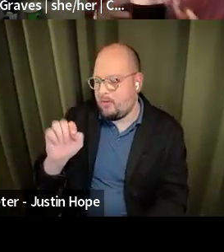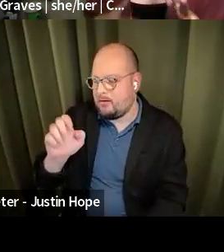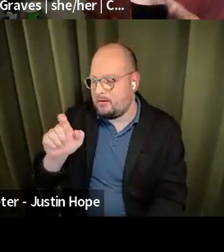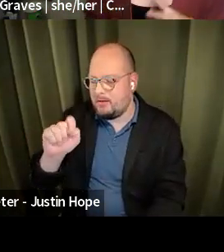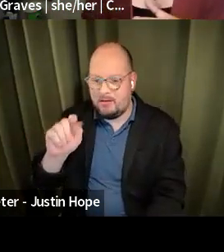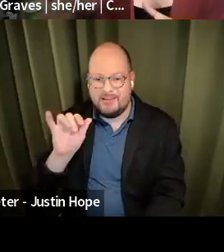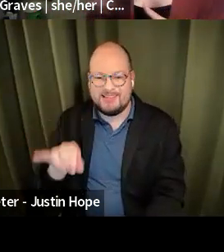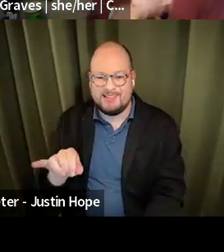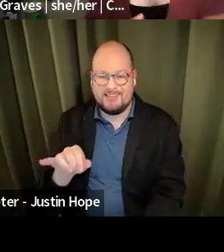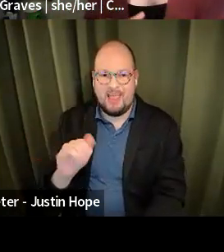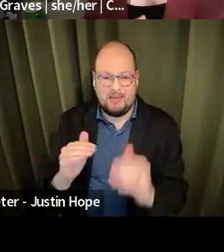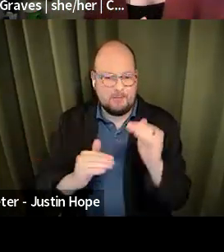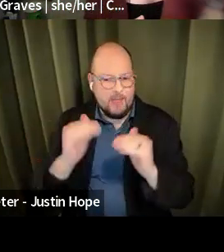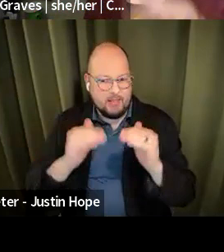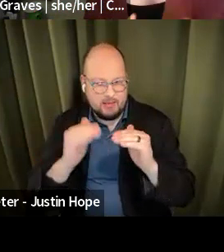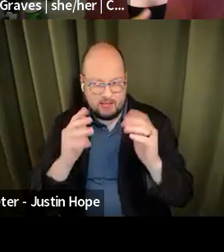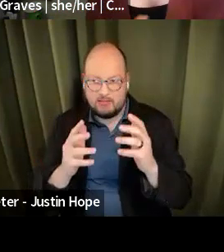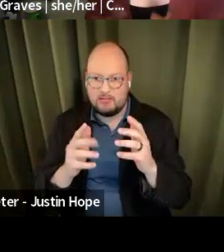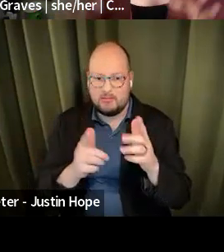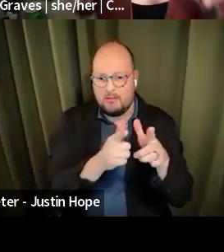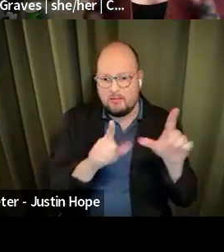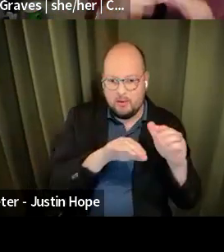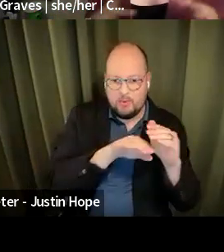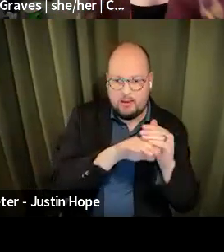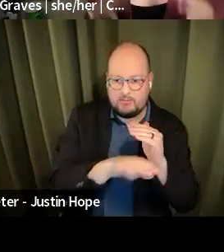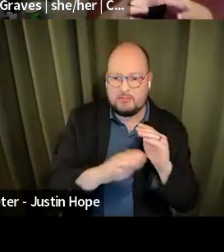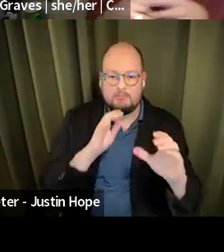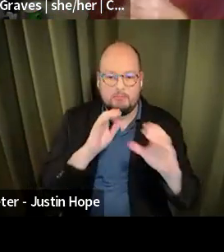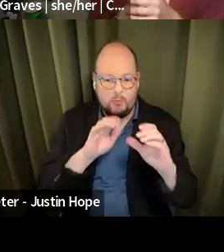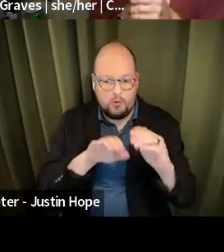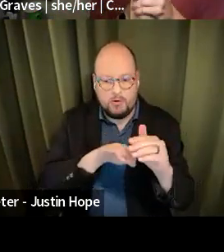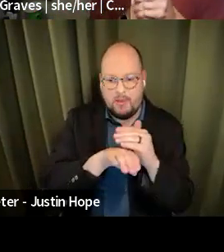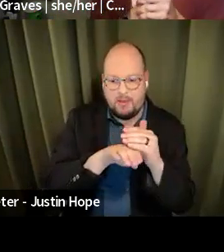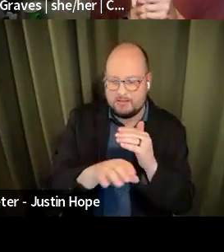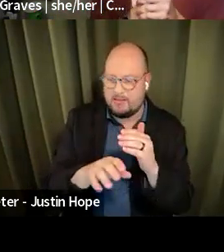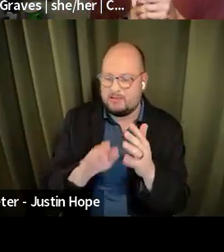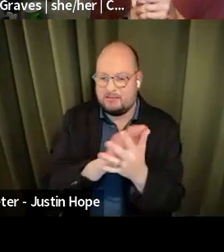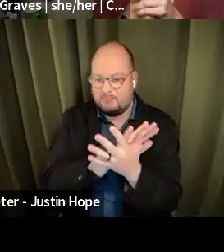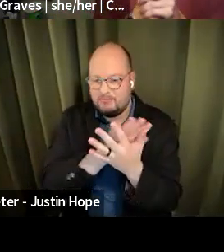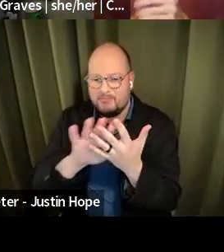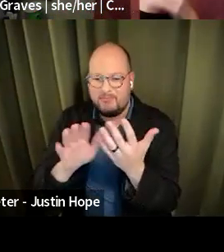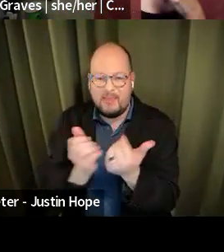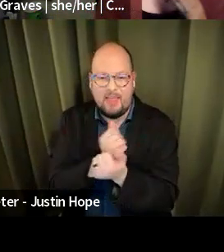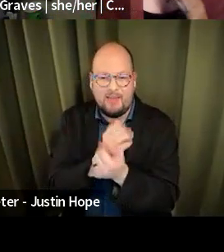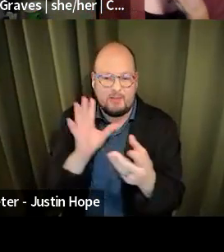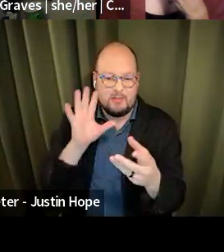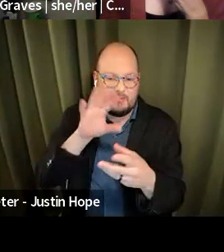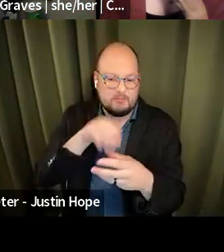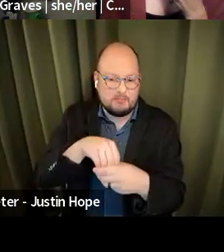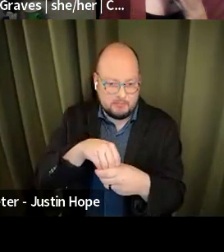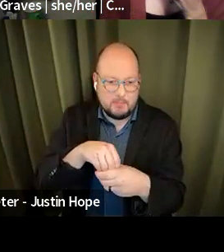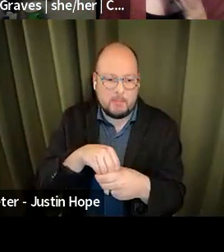of language access, communication access, and all of those pieces coming